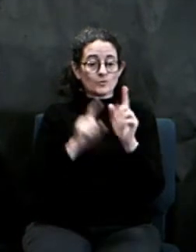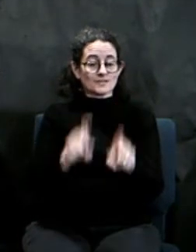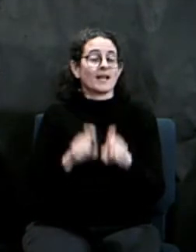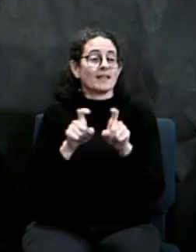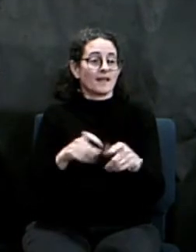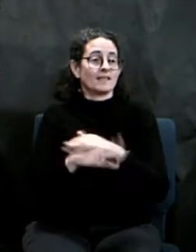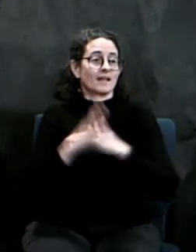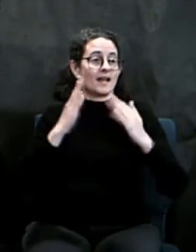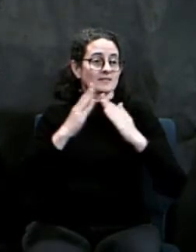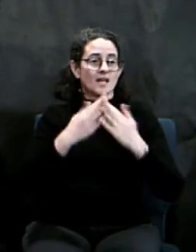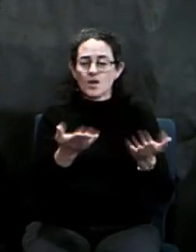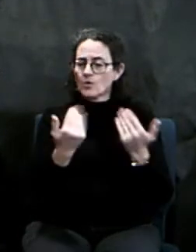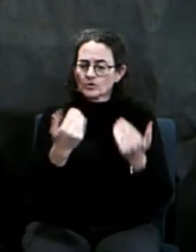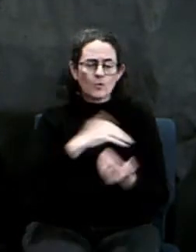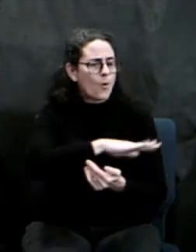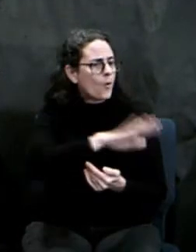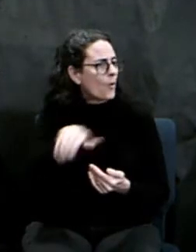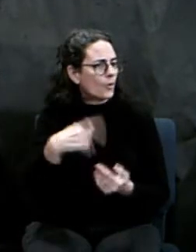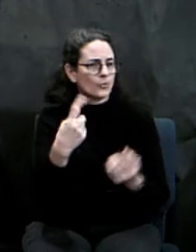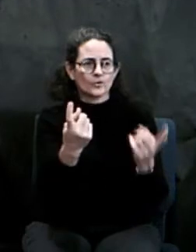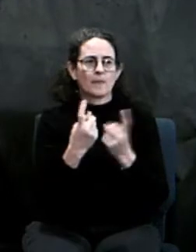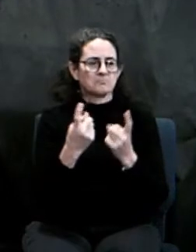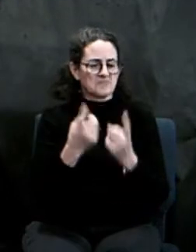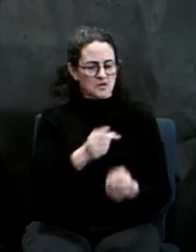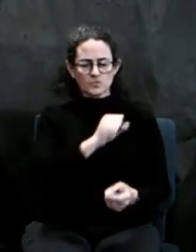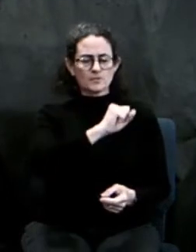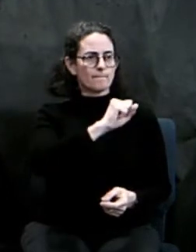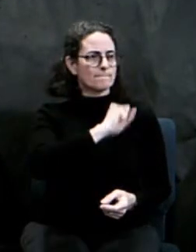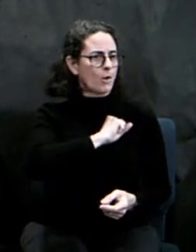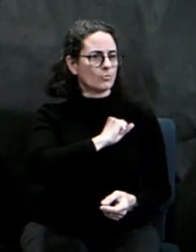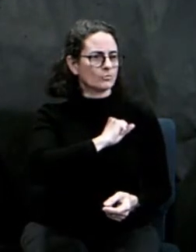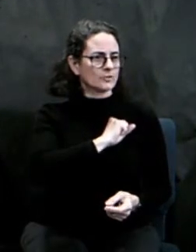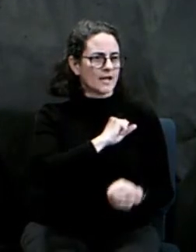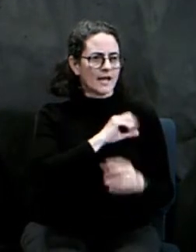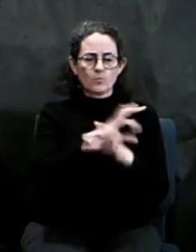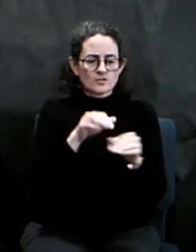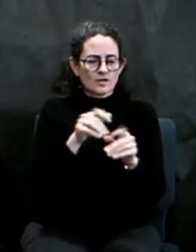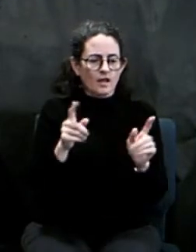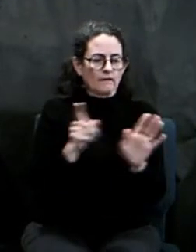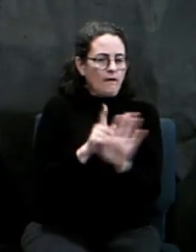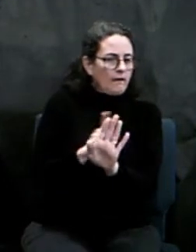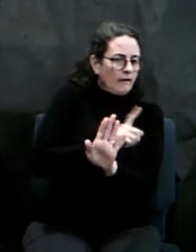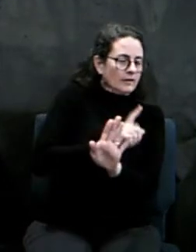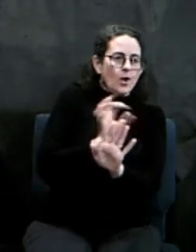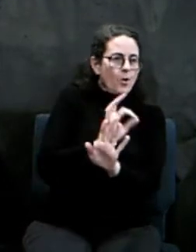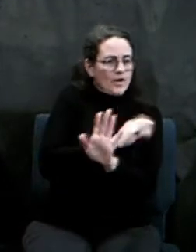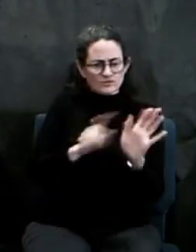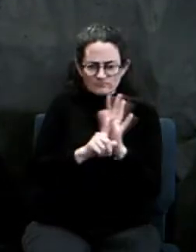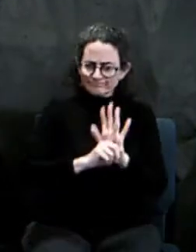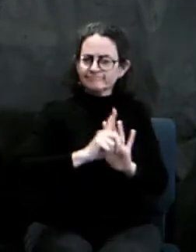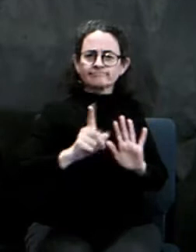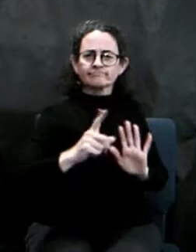who came to see him. Boldly and without hindrance, he preached the kingdom of God and taught about the Lord Jesus Christ.